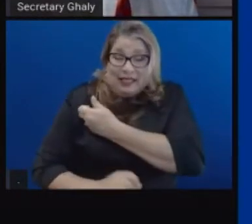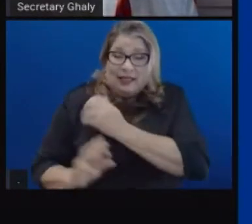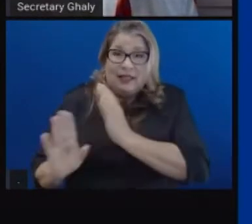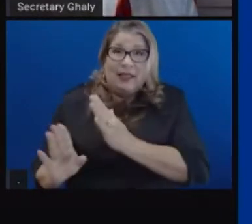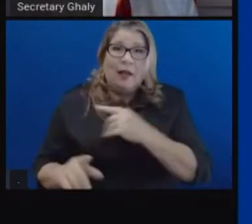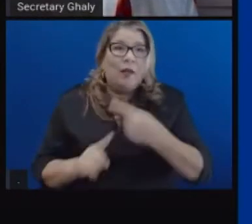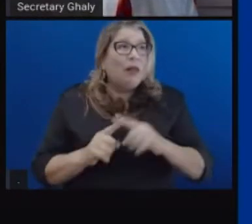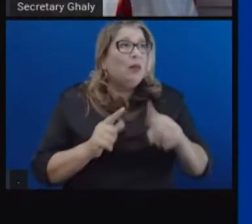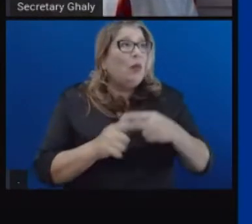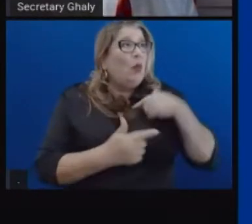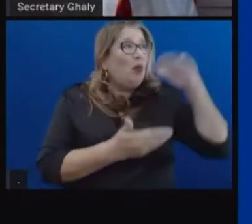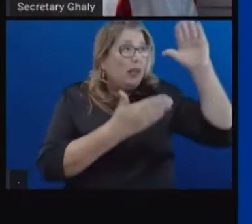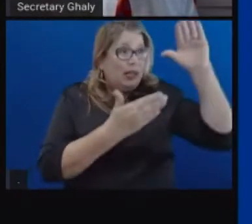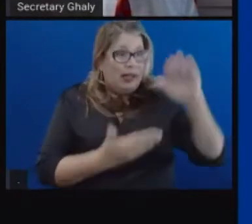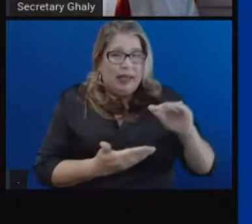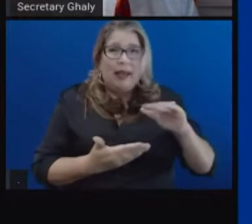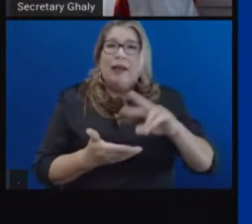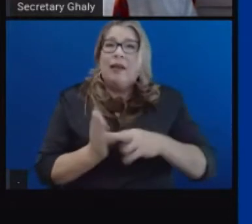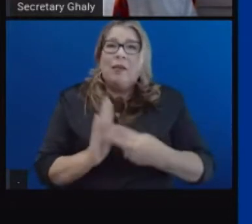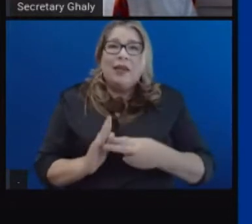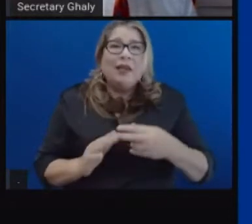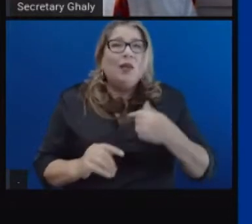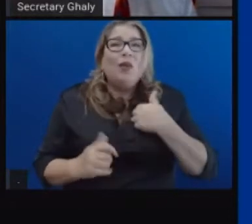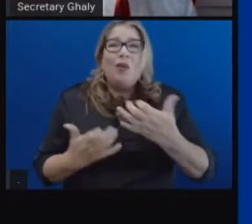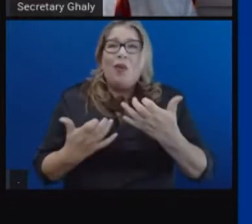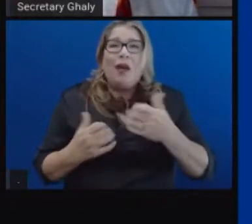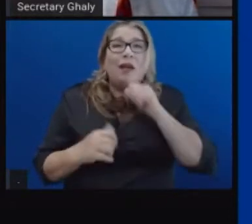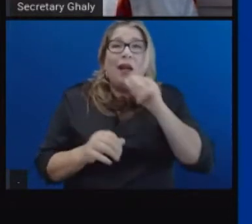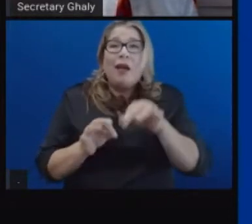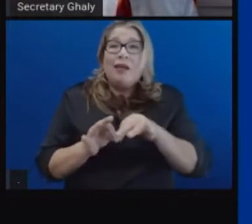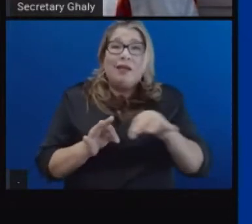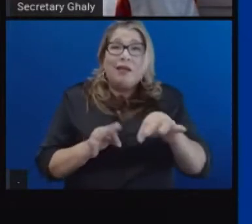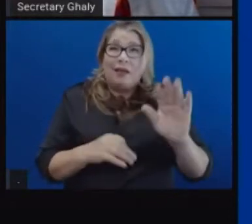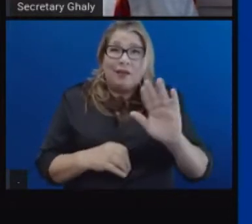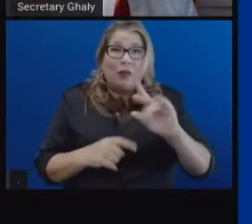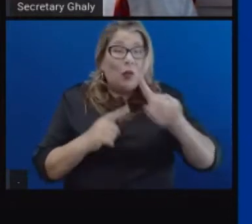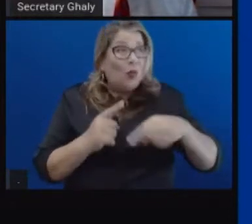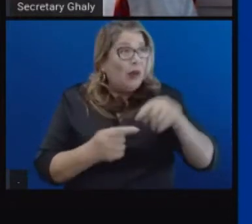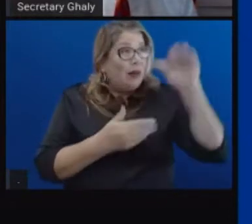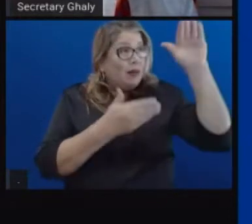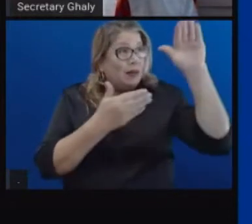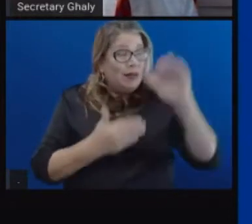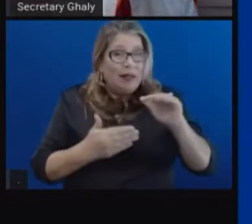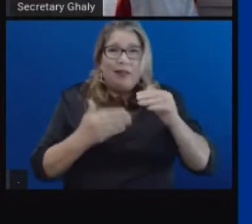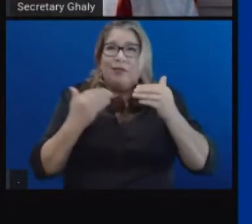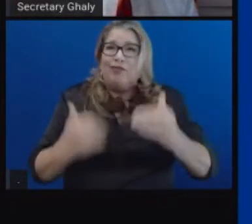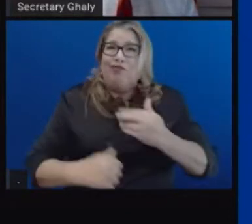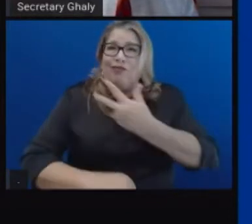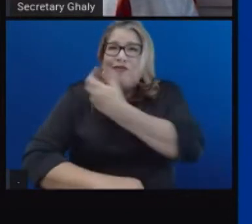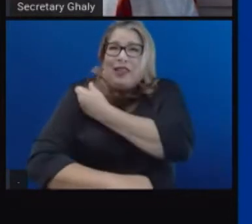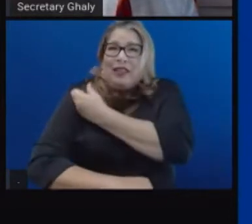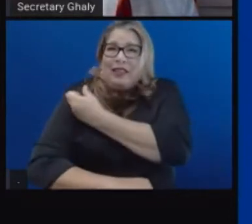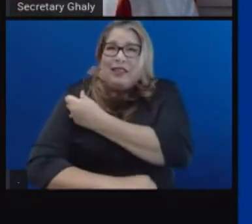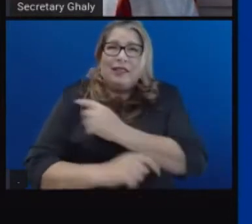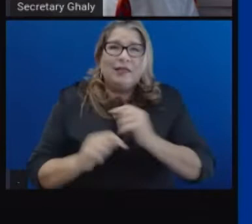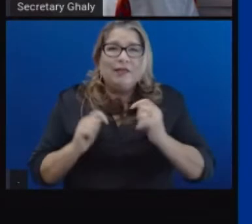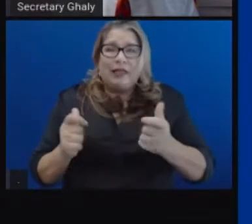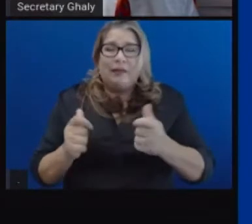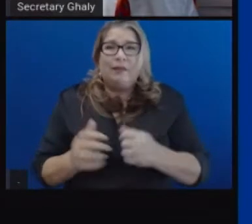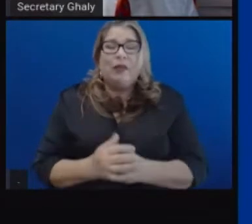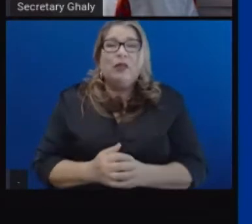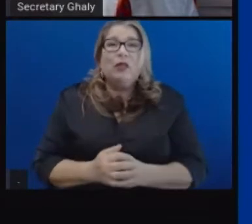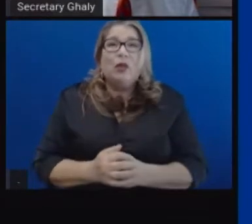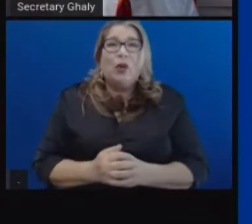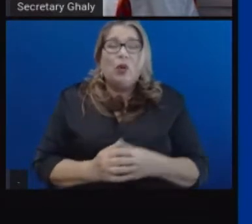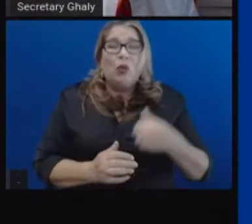as quickly as we get the supply in. And we've been working on that, seeing that coming, seeing the potential move